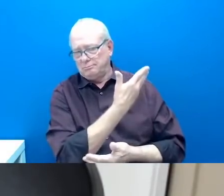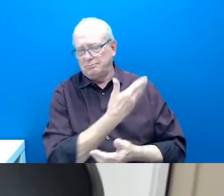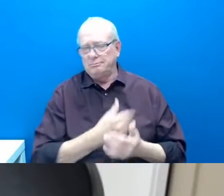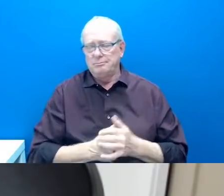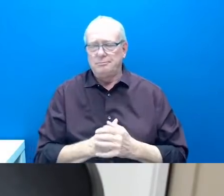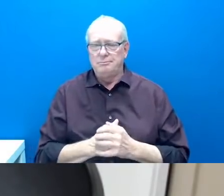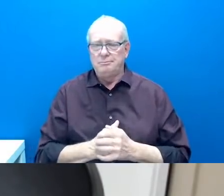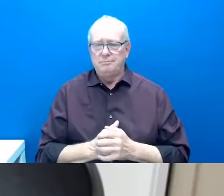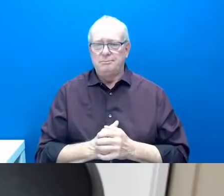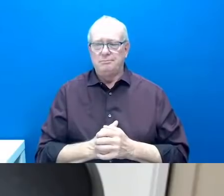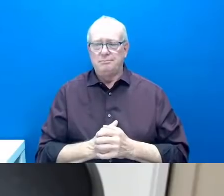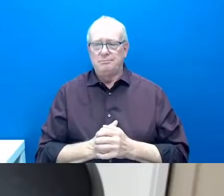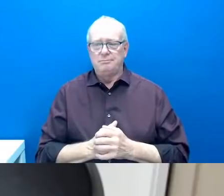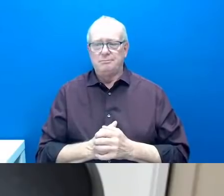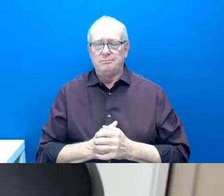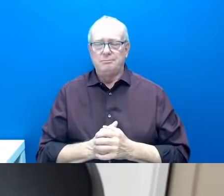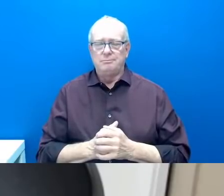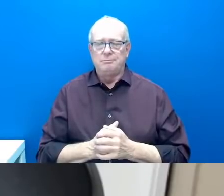please?